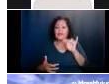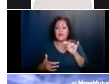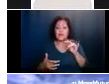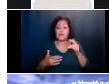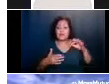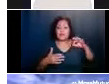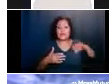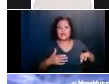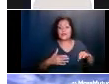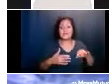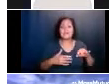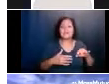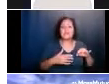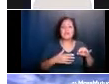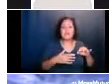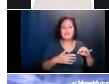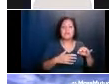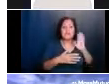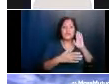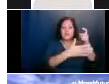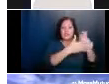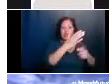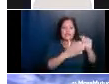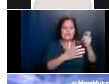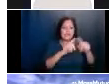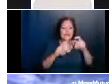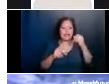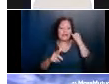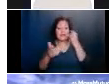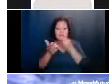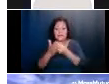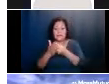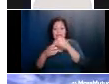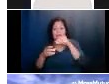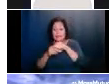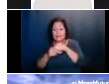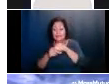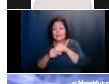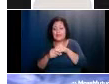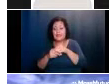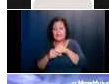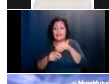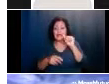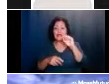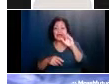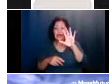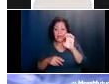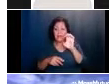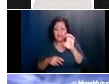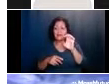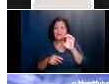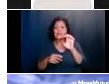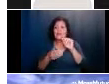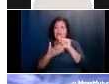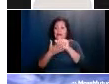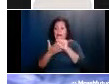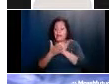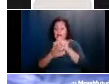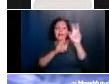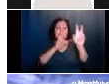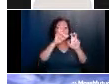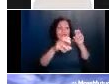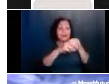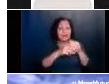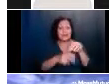be taxable. But if the money is inside a ABLE account and invested in stock market